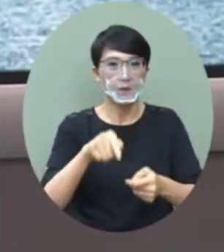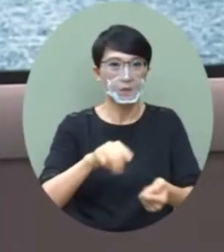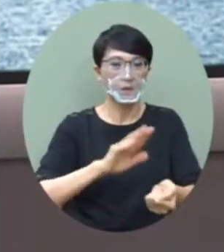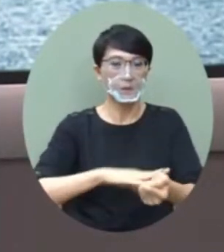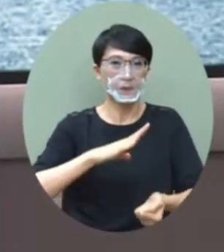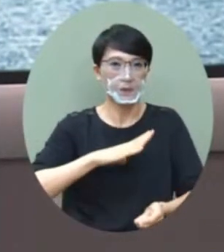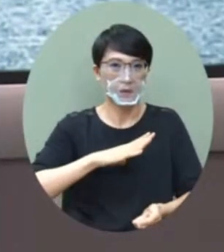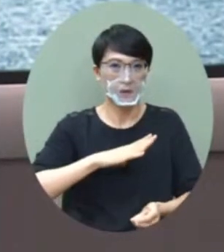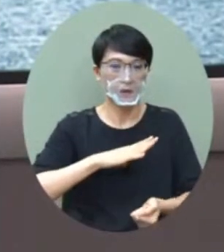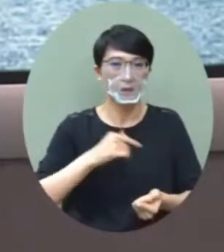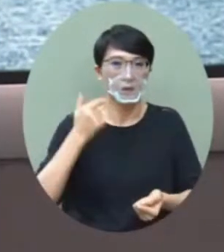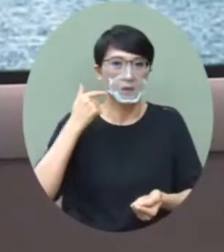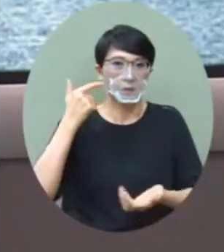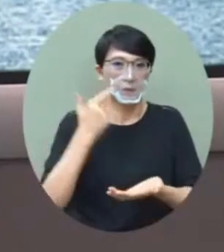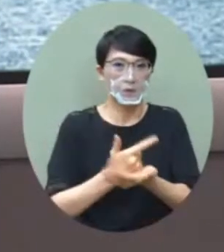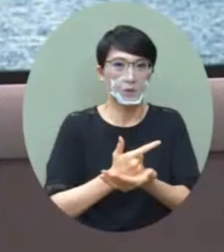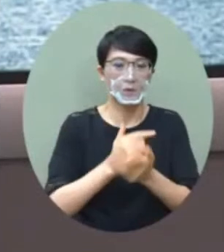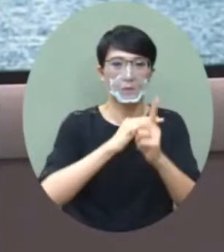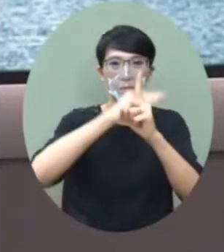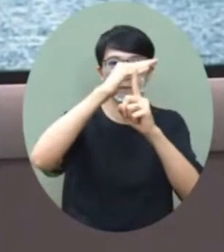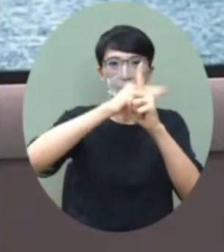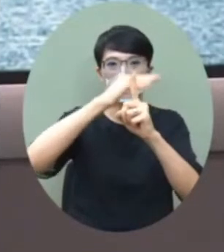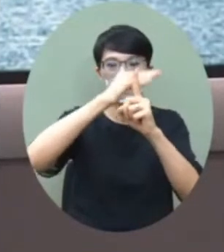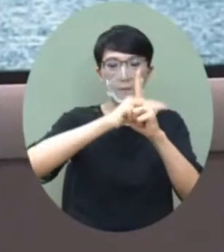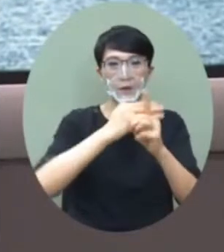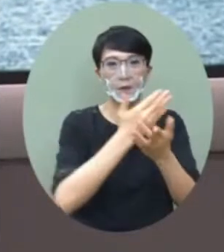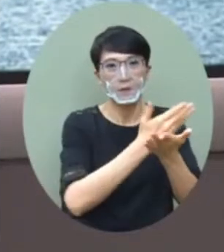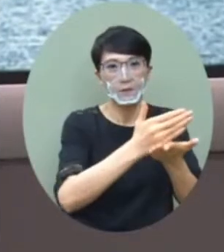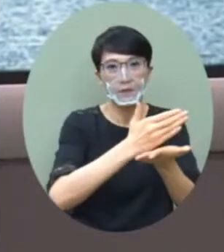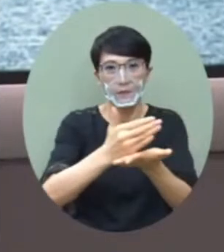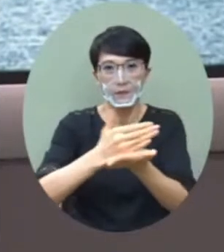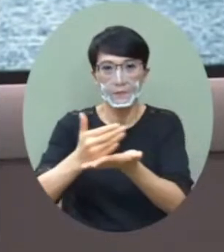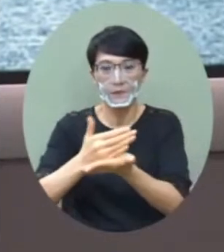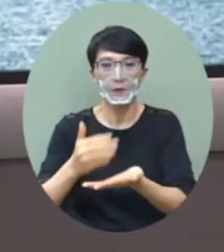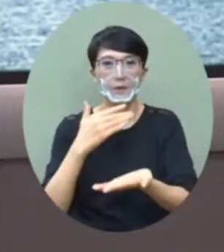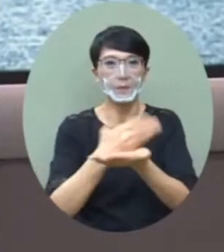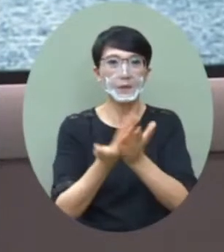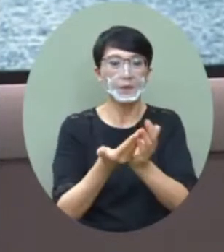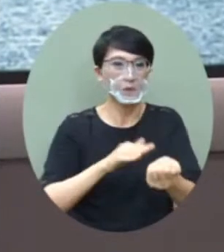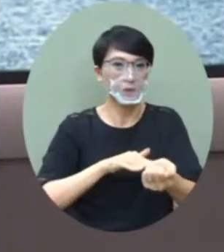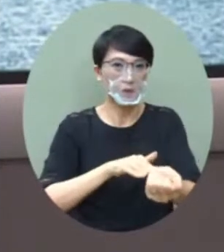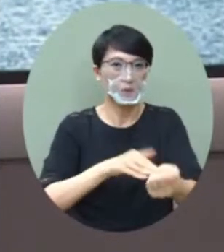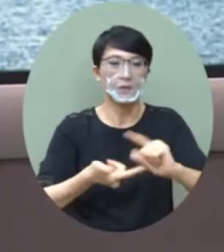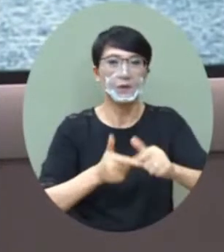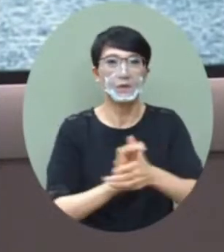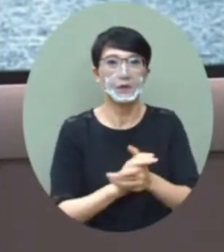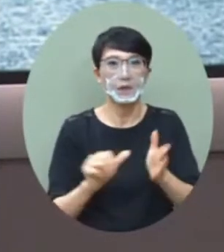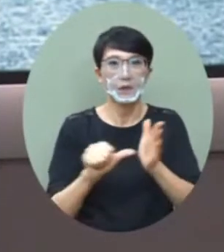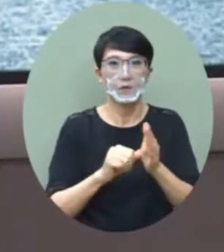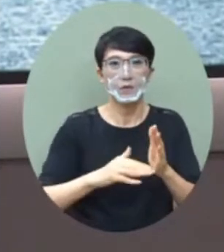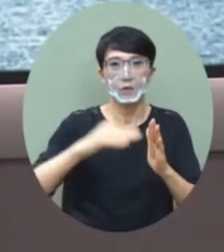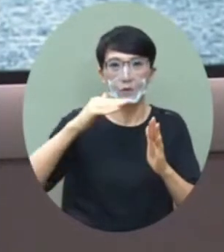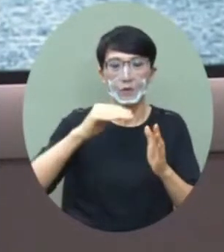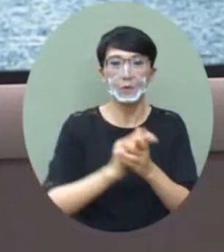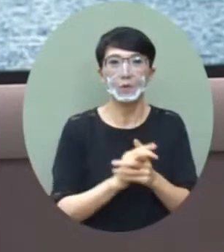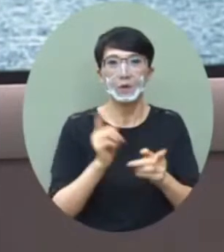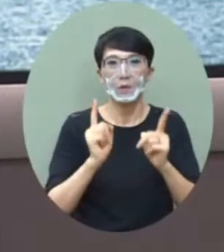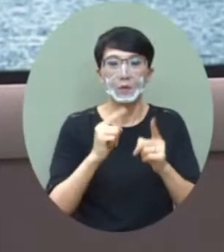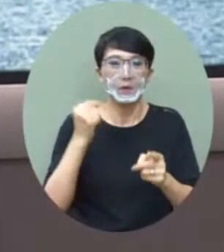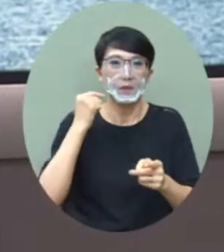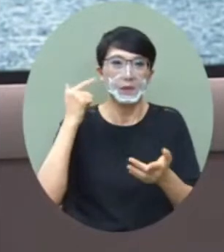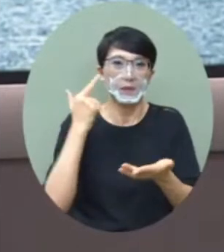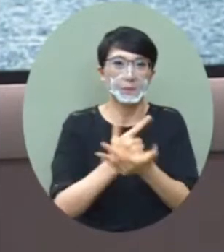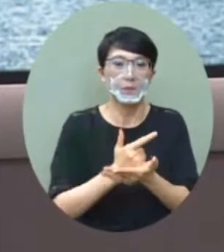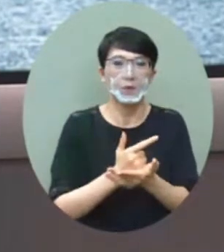Food and Health, we use a triage system with different tiers of treatment depending on the